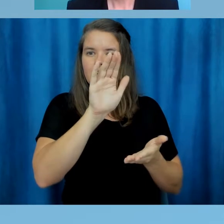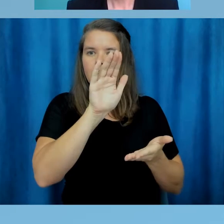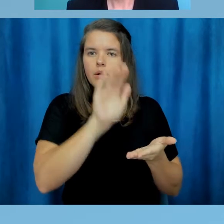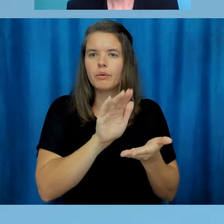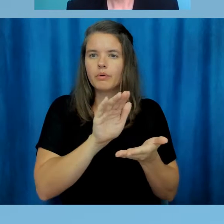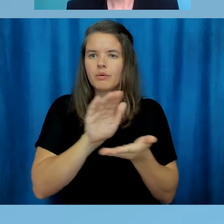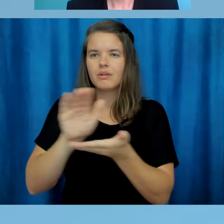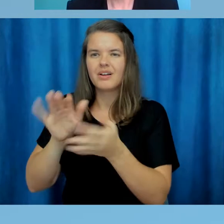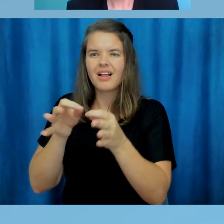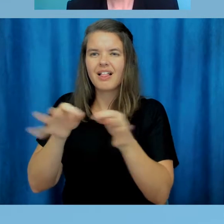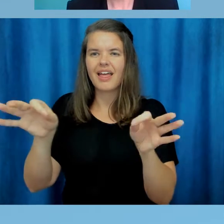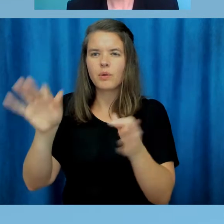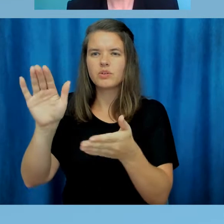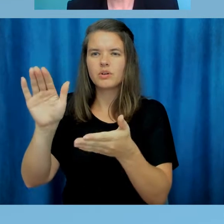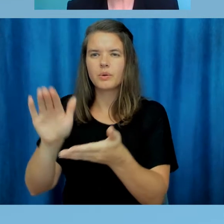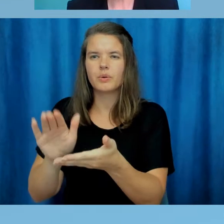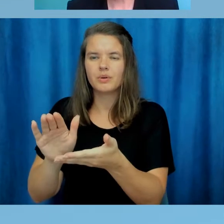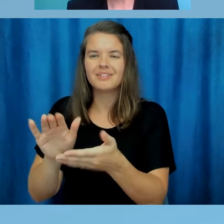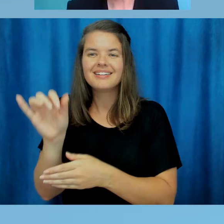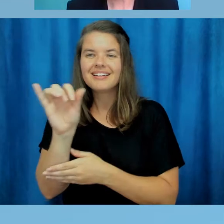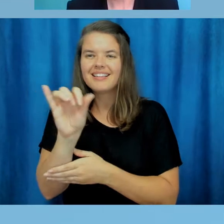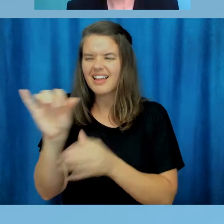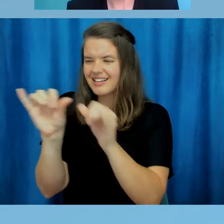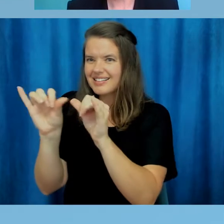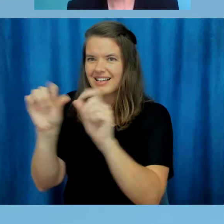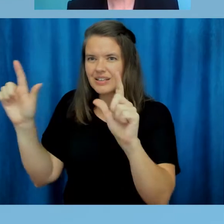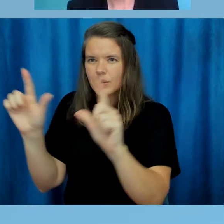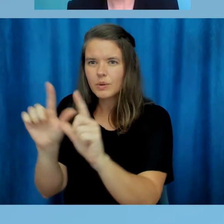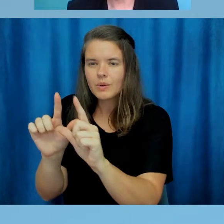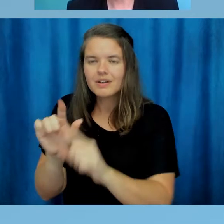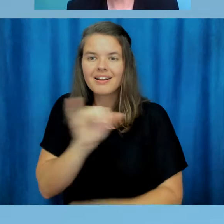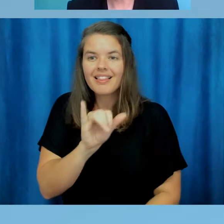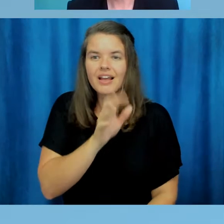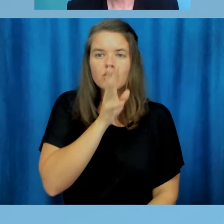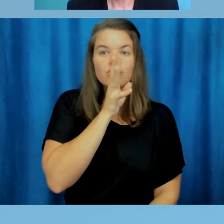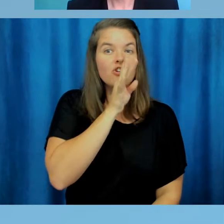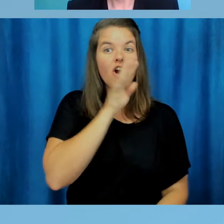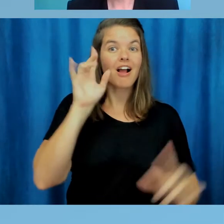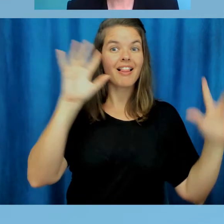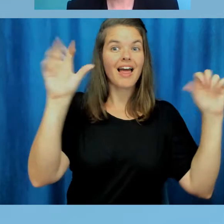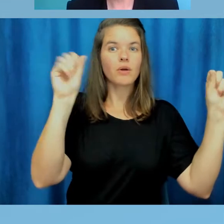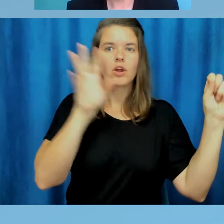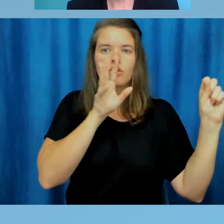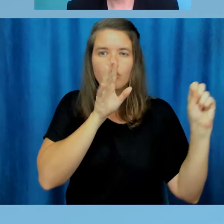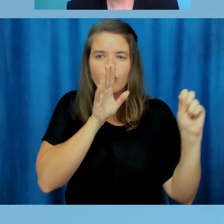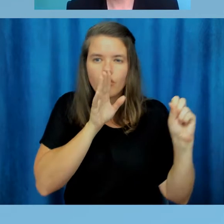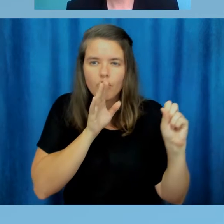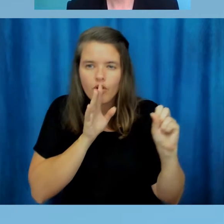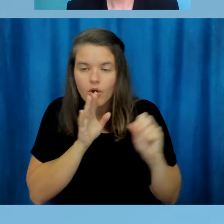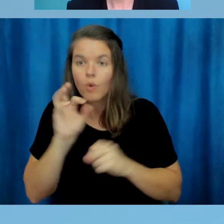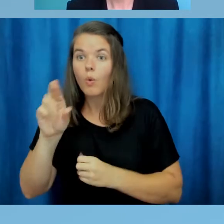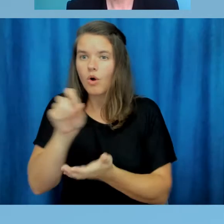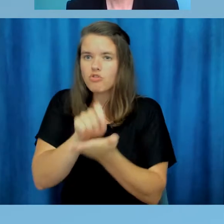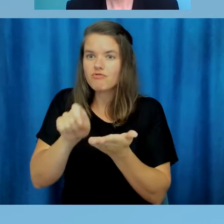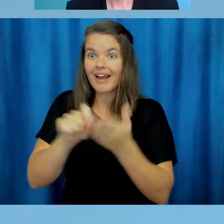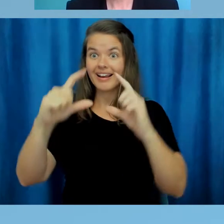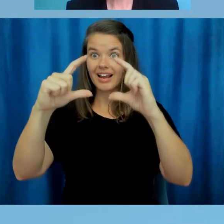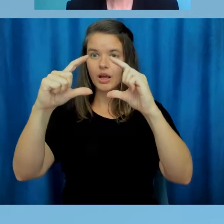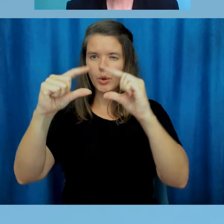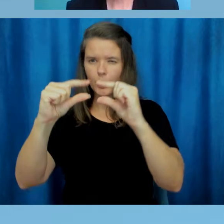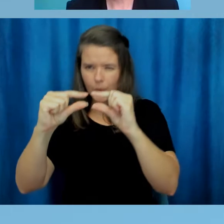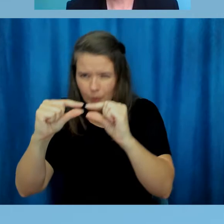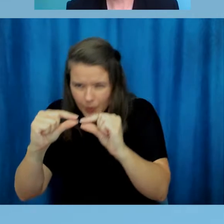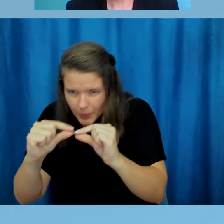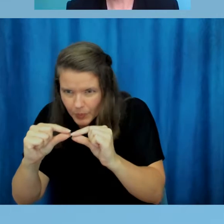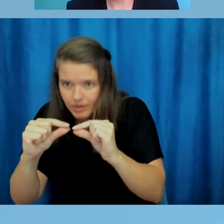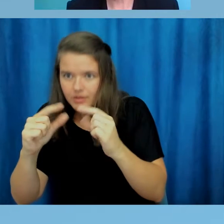language. It's like the smaller size is like a quieter voice or a smaller print. So this